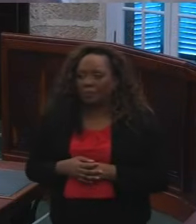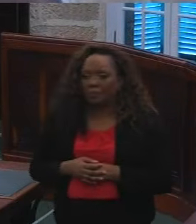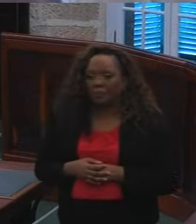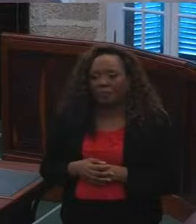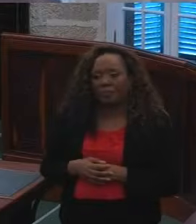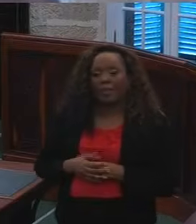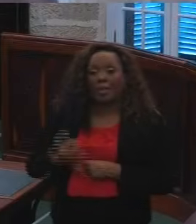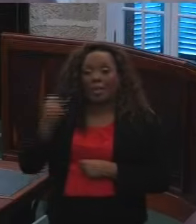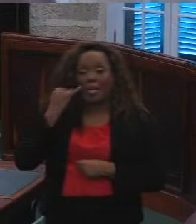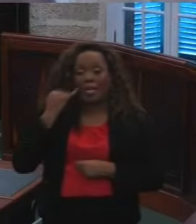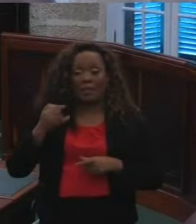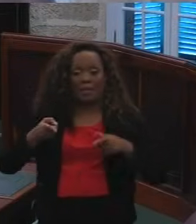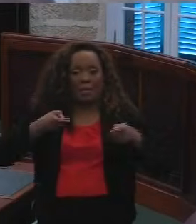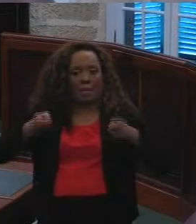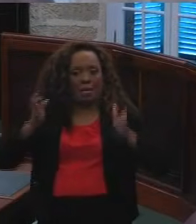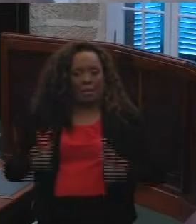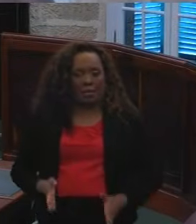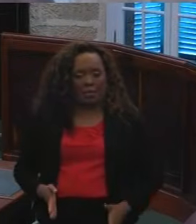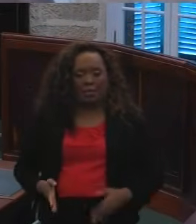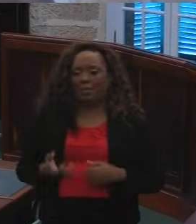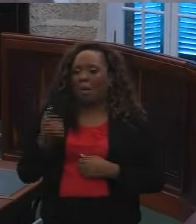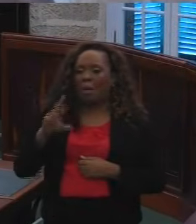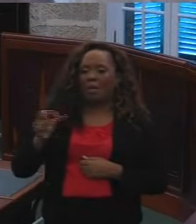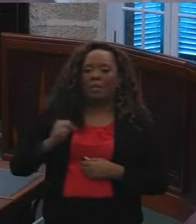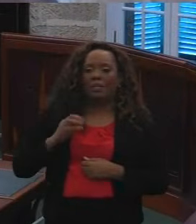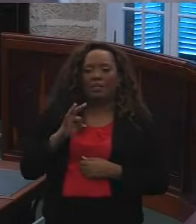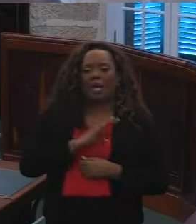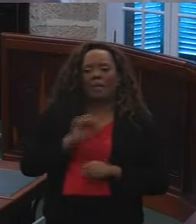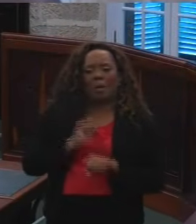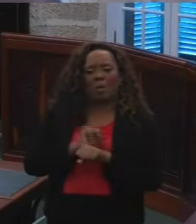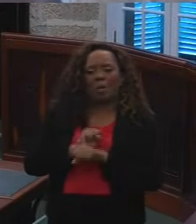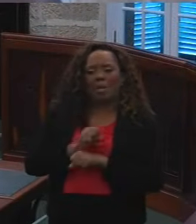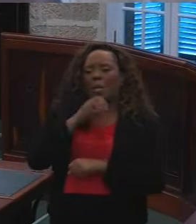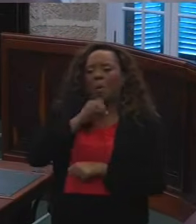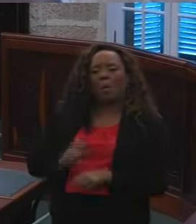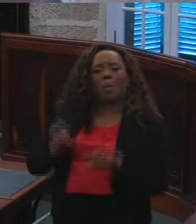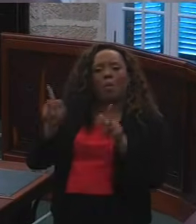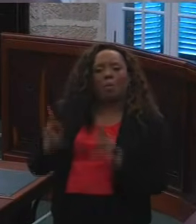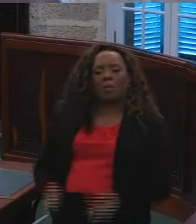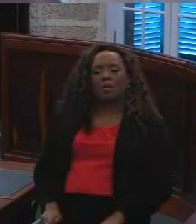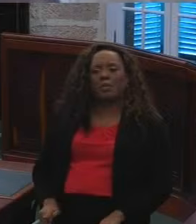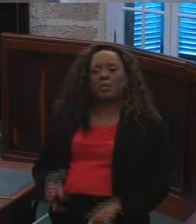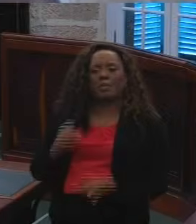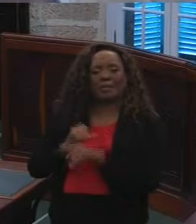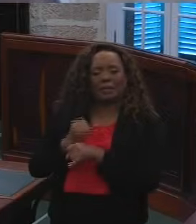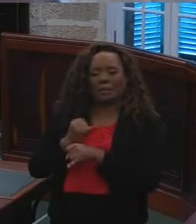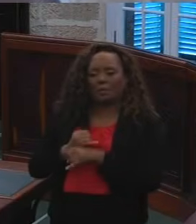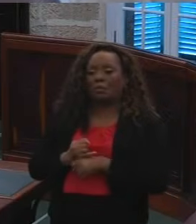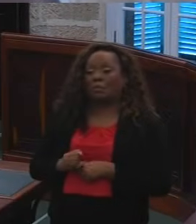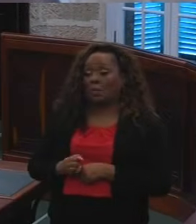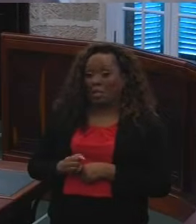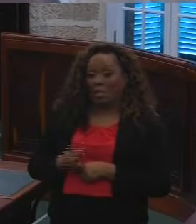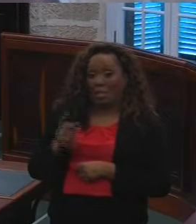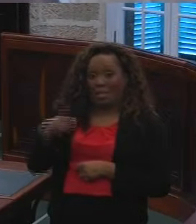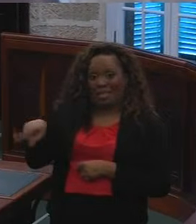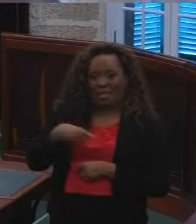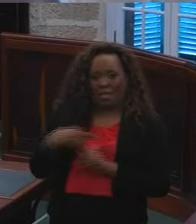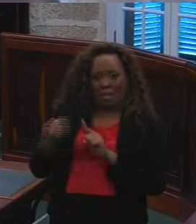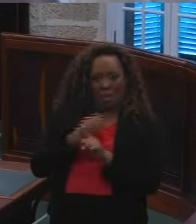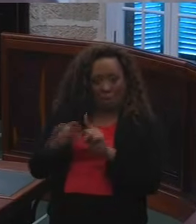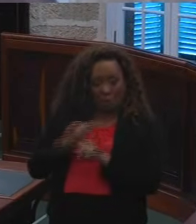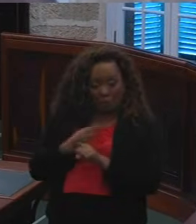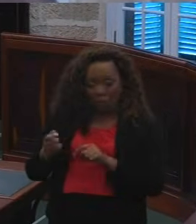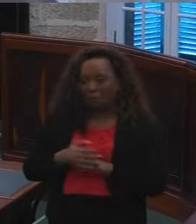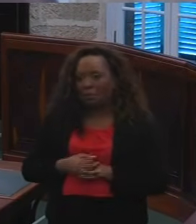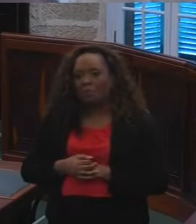a manager or other employee of a residential facility abuses, neglects,